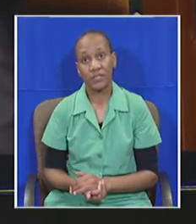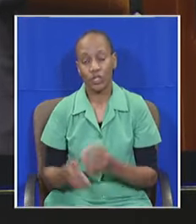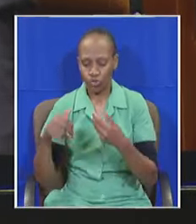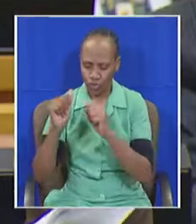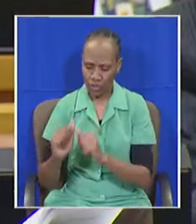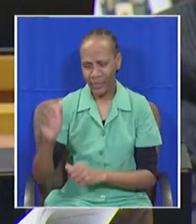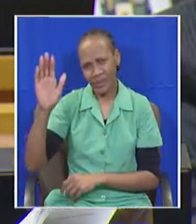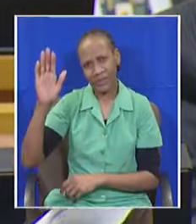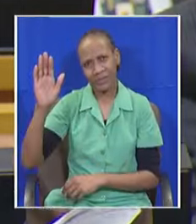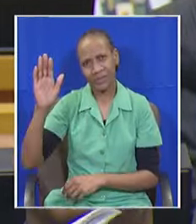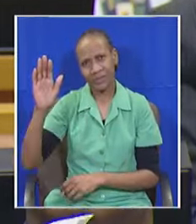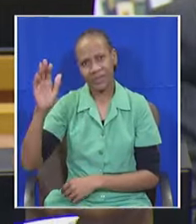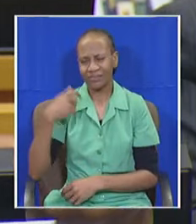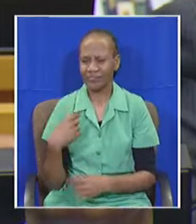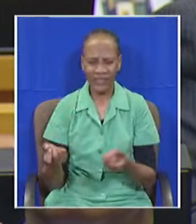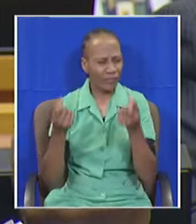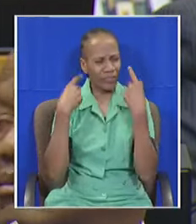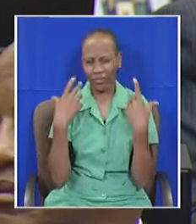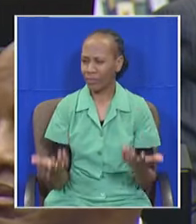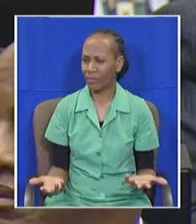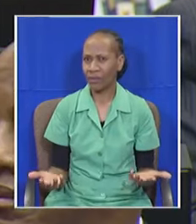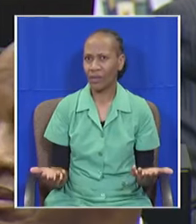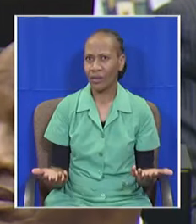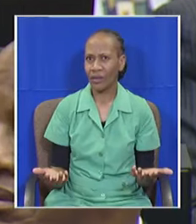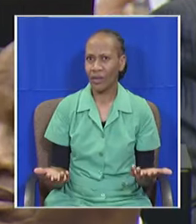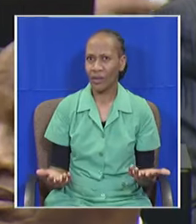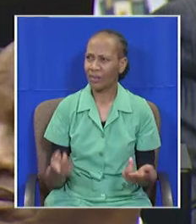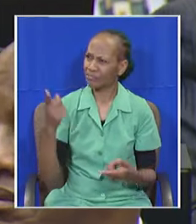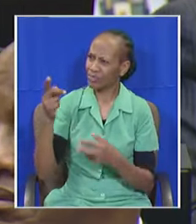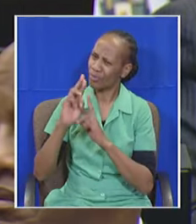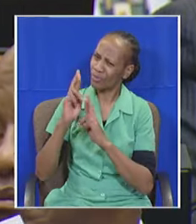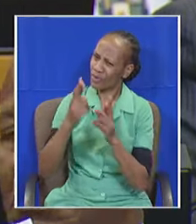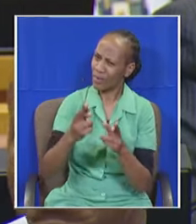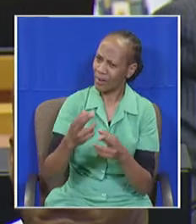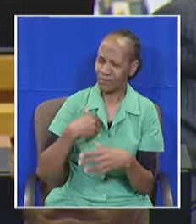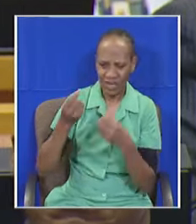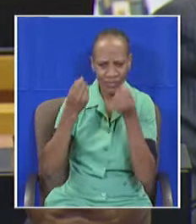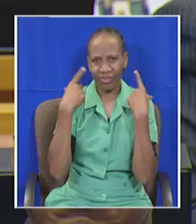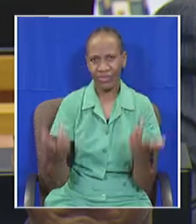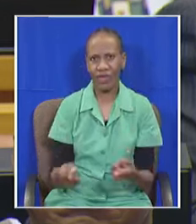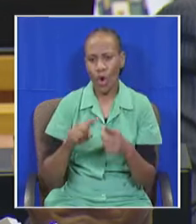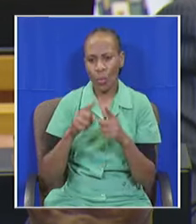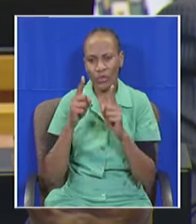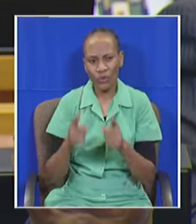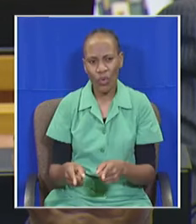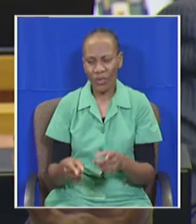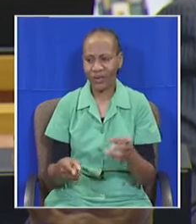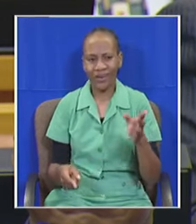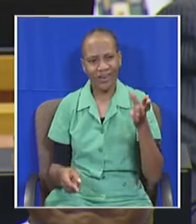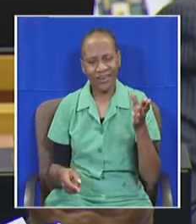Chairperson, I don't quite understand your response to the point of order that was the